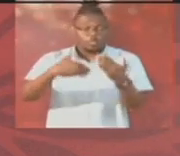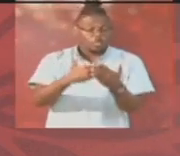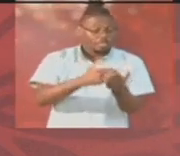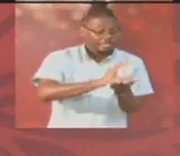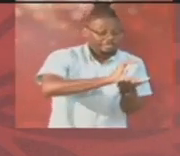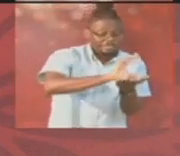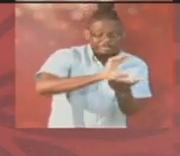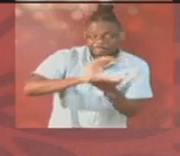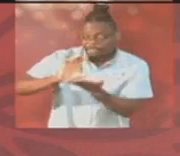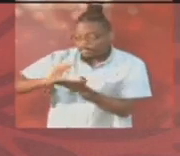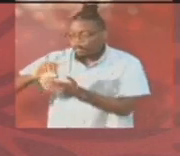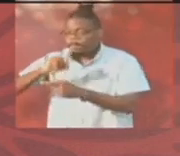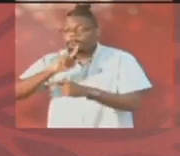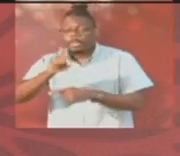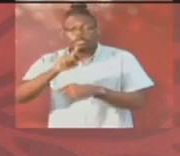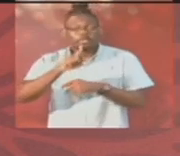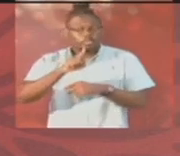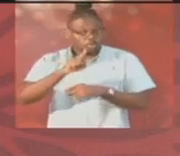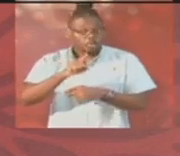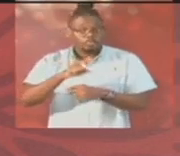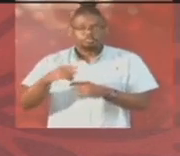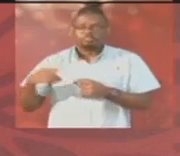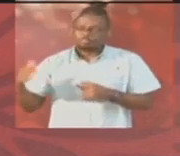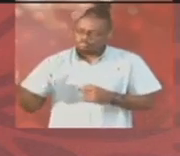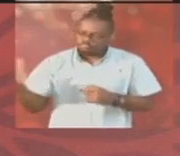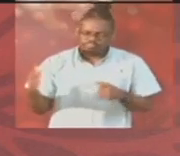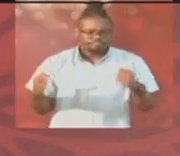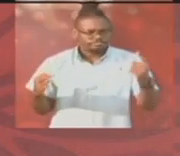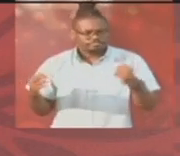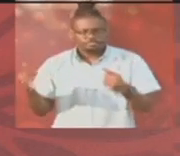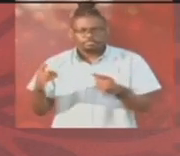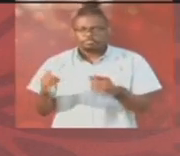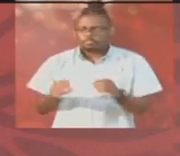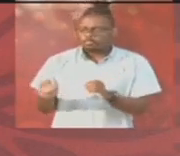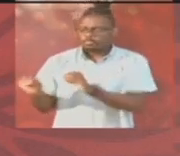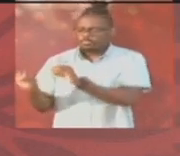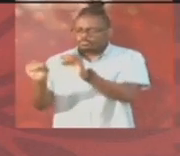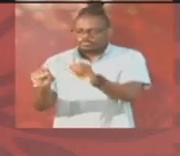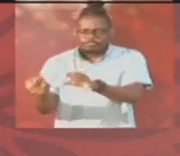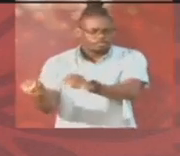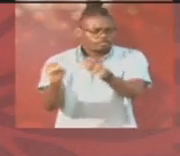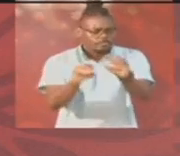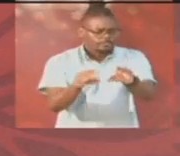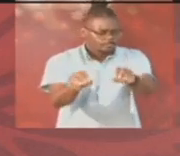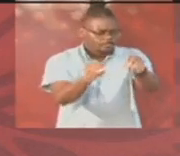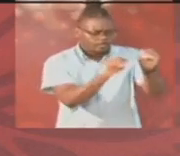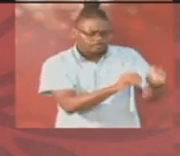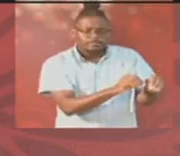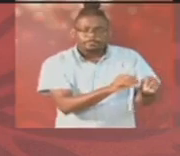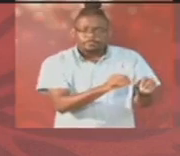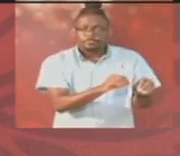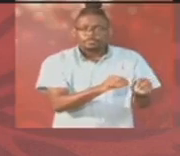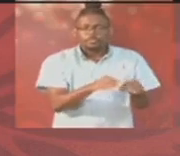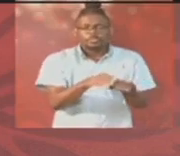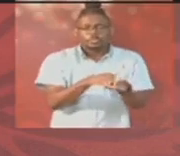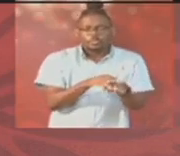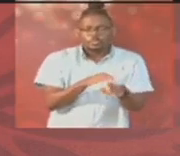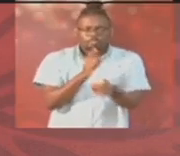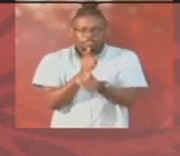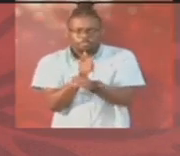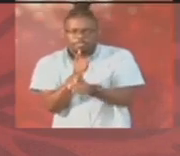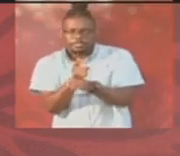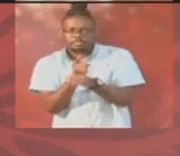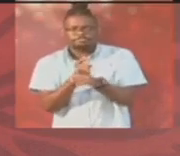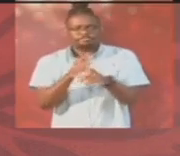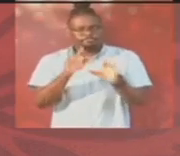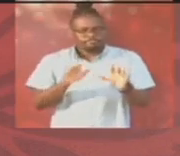process, the ushers for ensuring that persons were moving from each station in a seamless transition and in an orderly fashion, I must